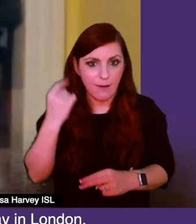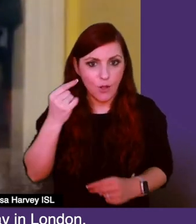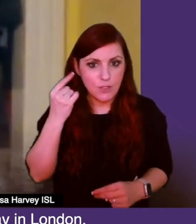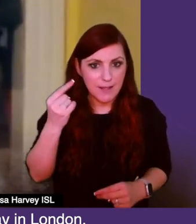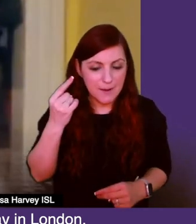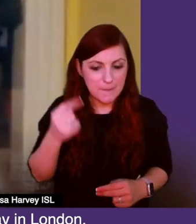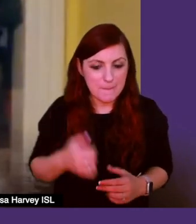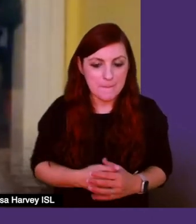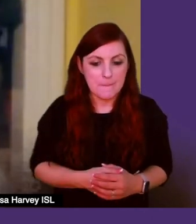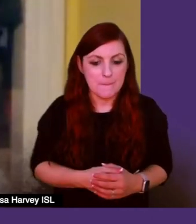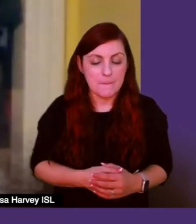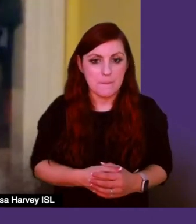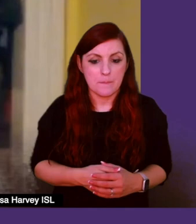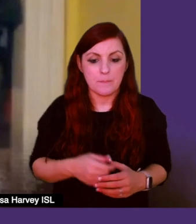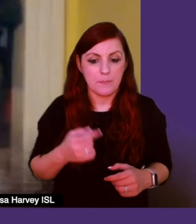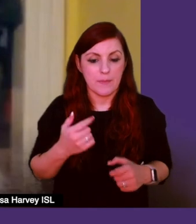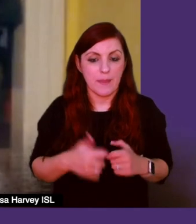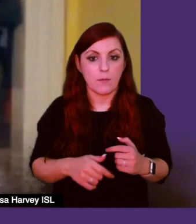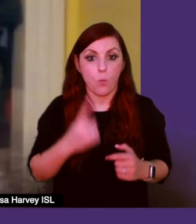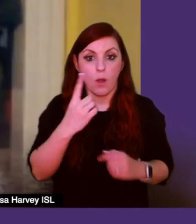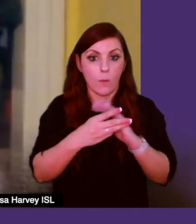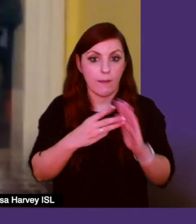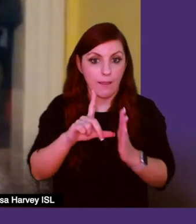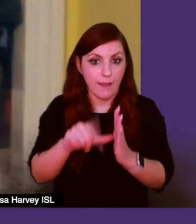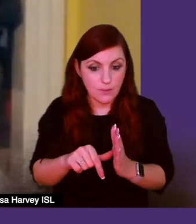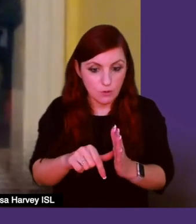in London. A week later,